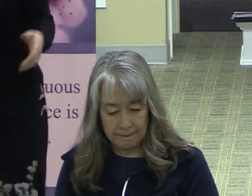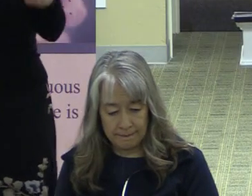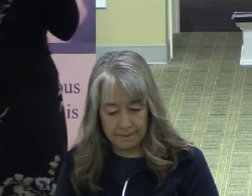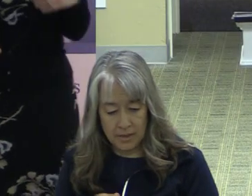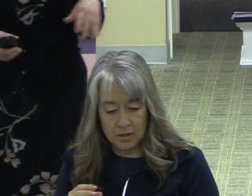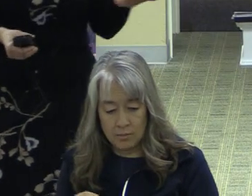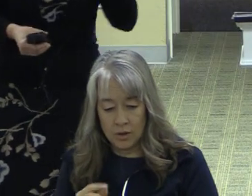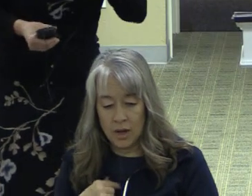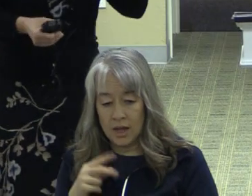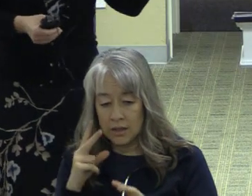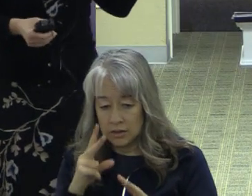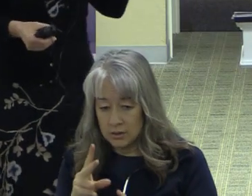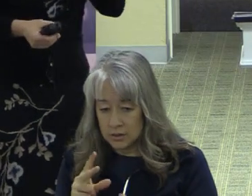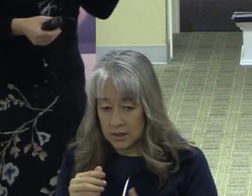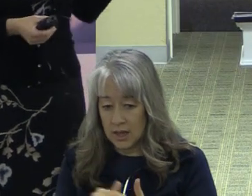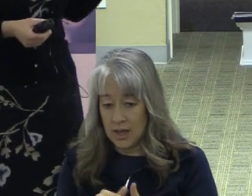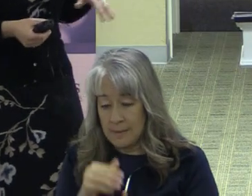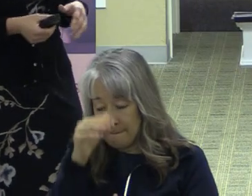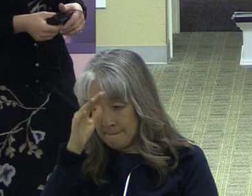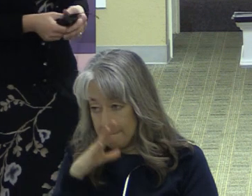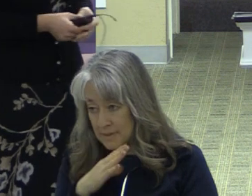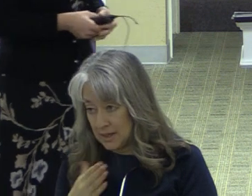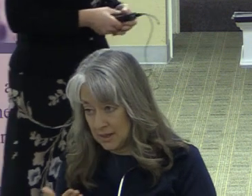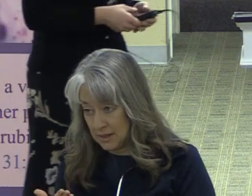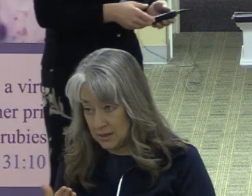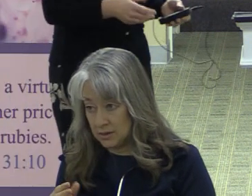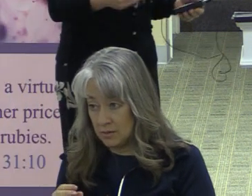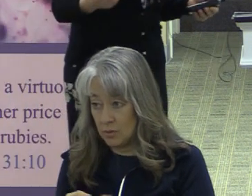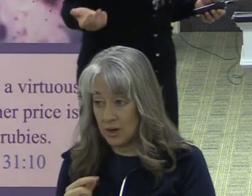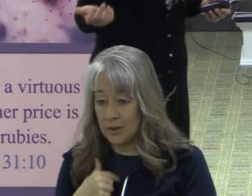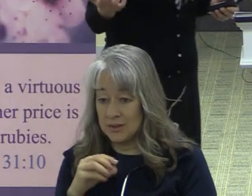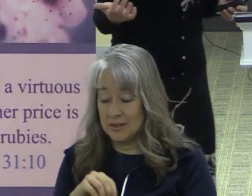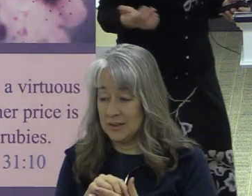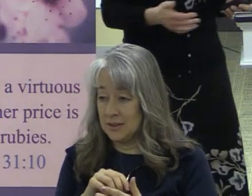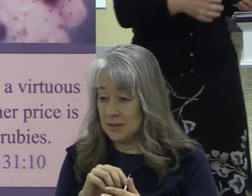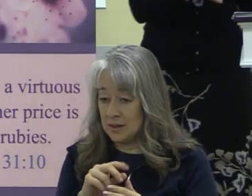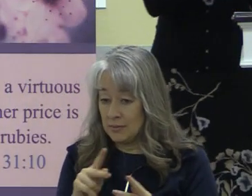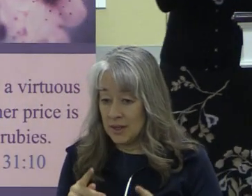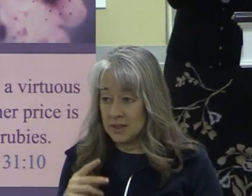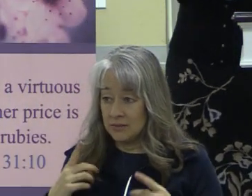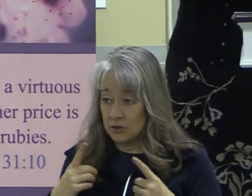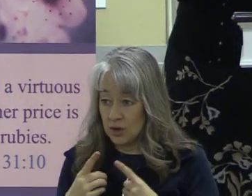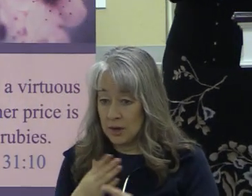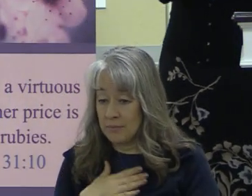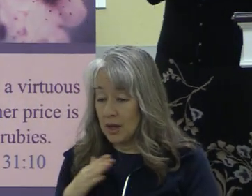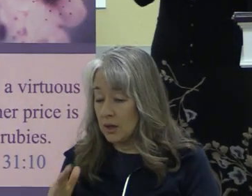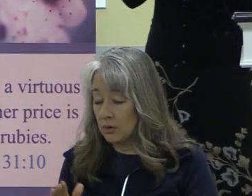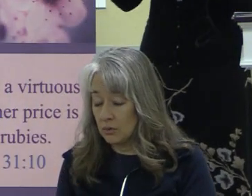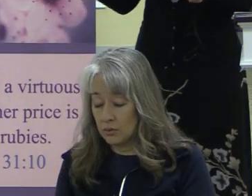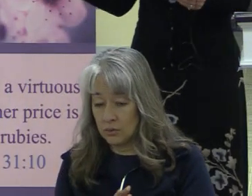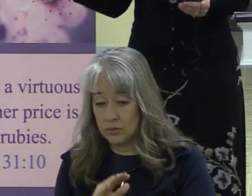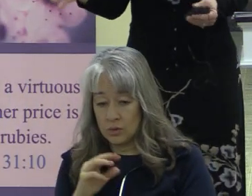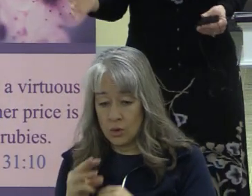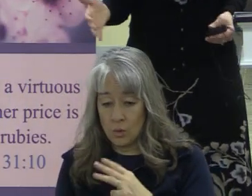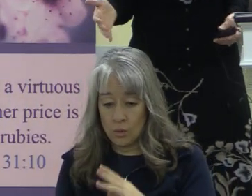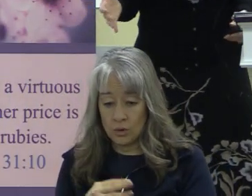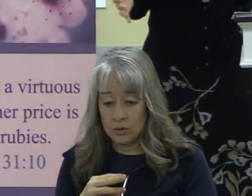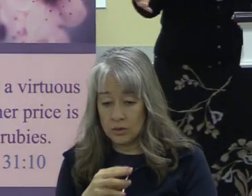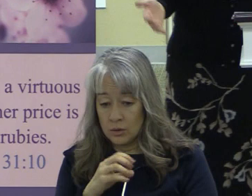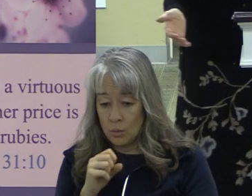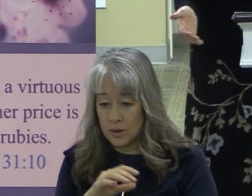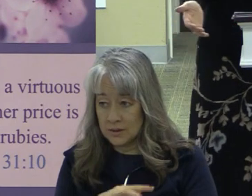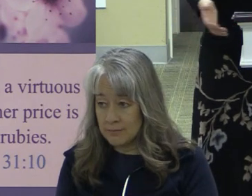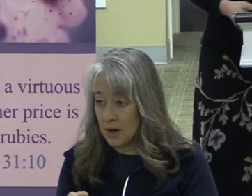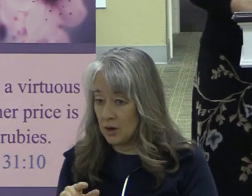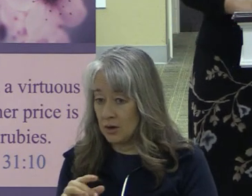And the more I looked like at the man things, the more I was in this place of a dragon. My whole world was barren